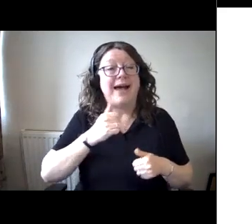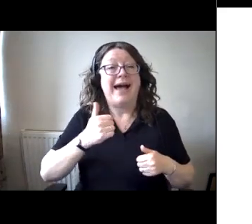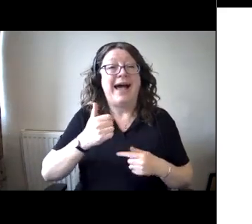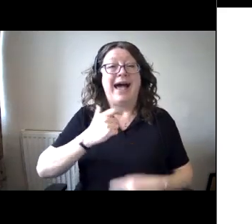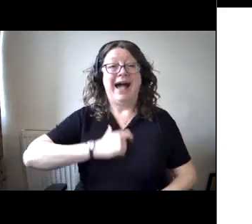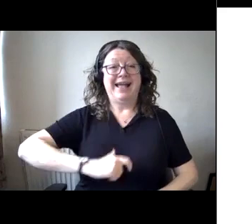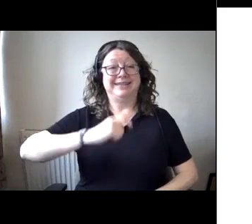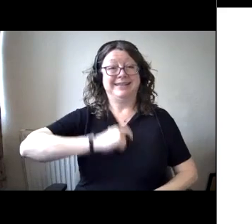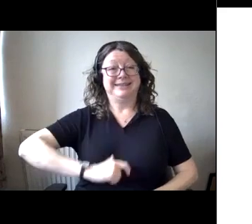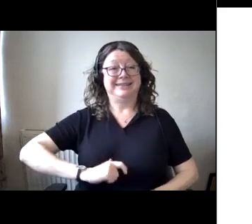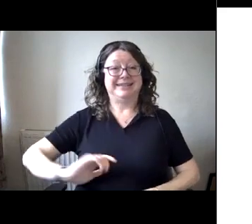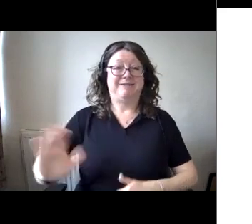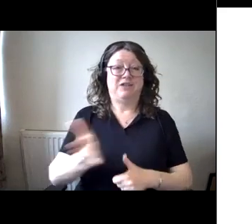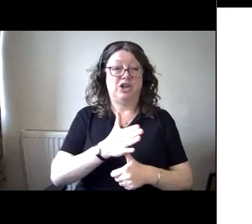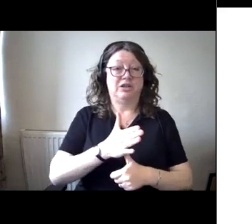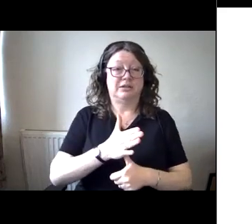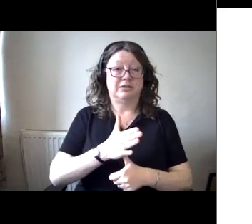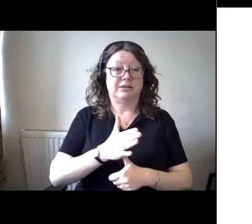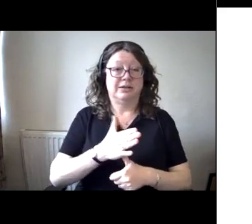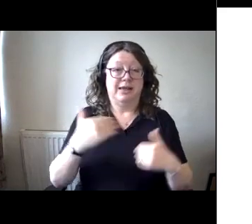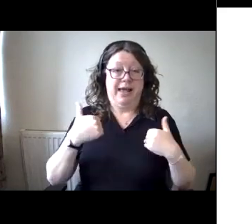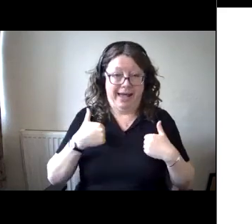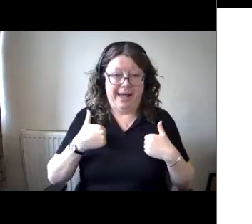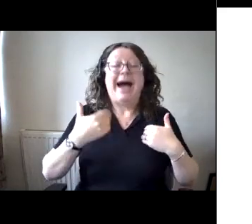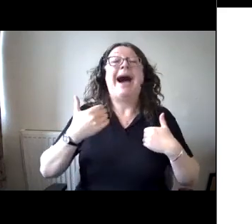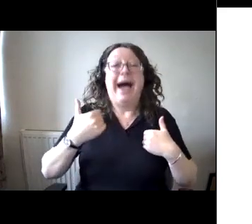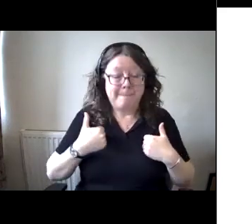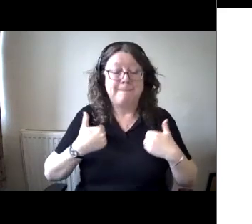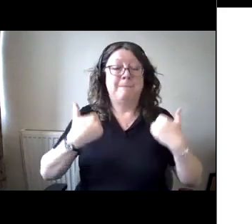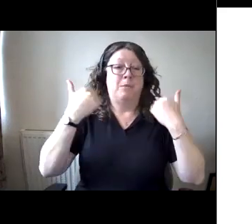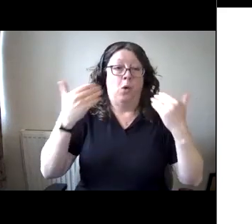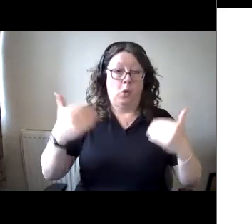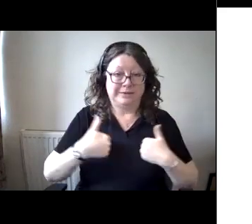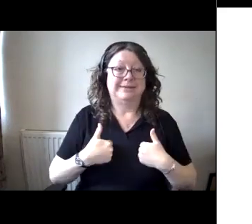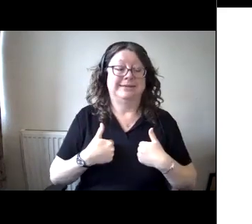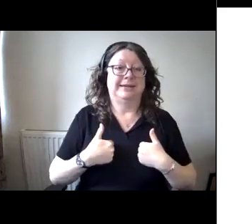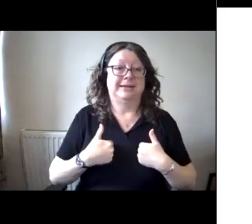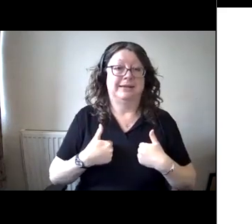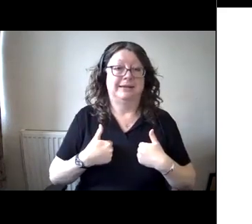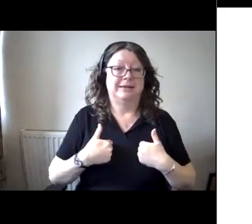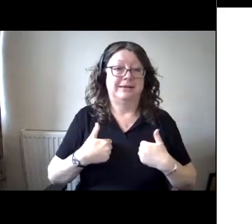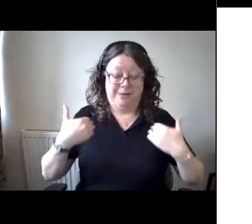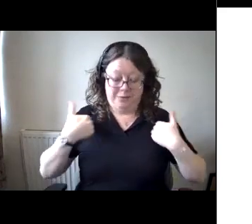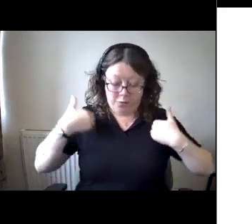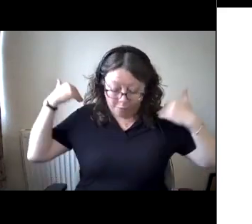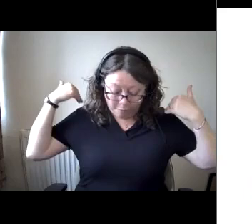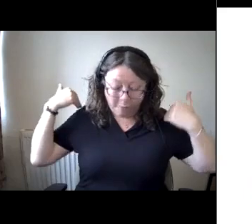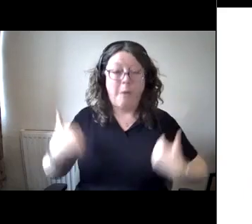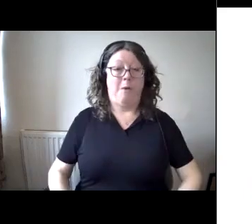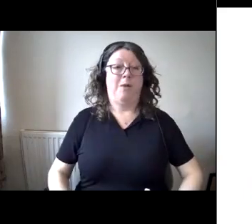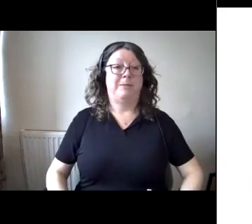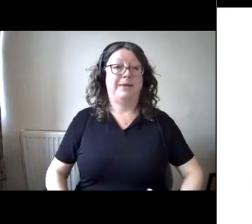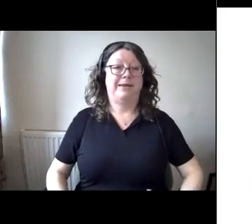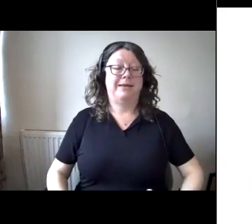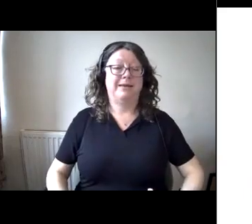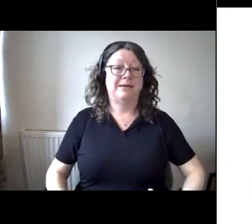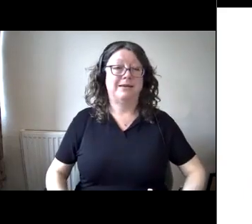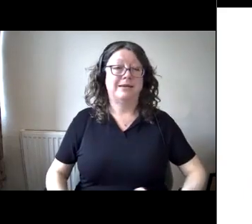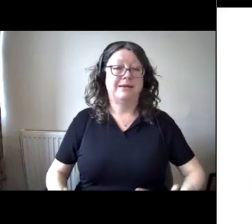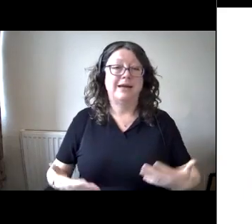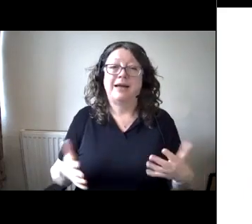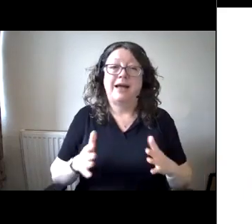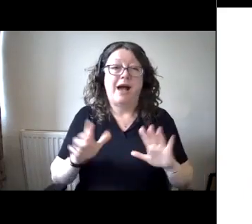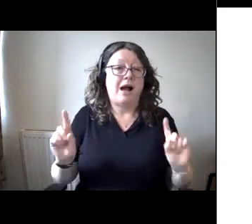is who I am autistic, and it is part of my whole being. It's not just something that I can